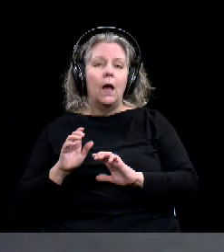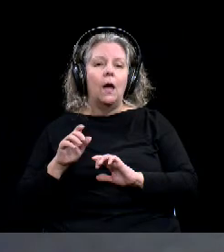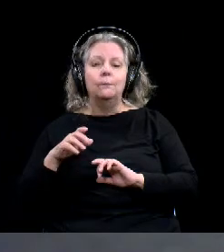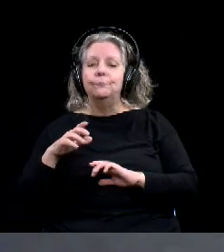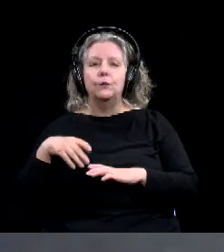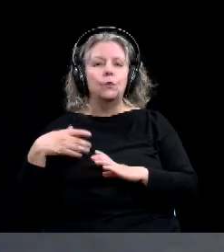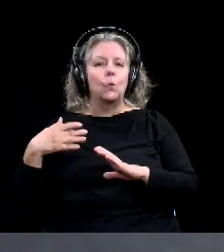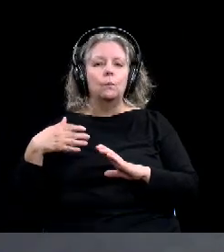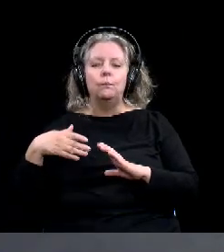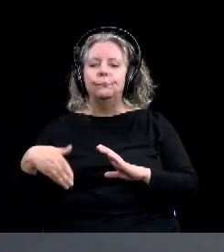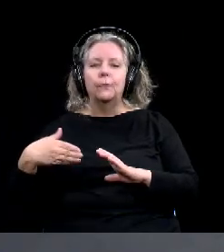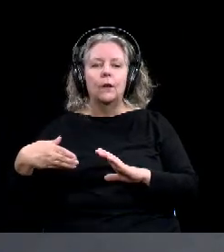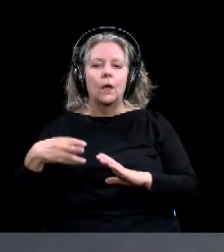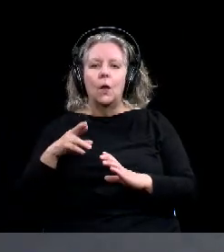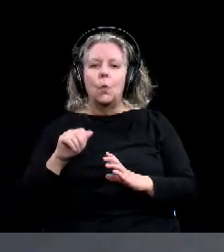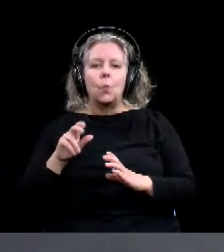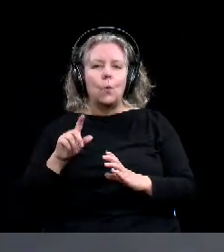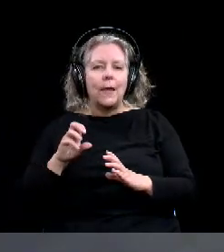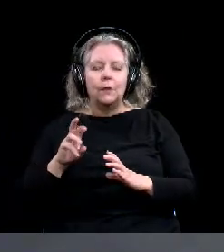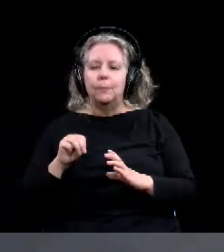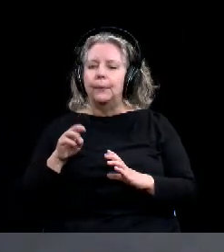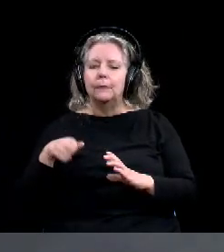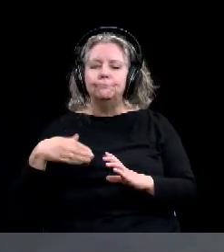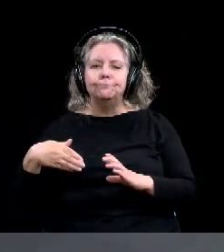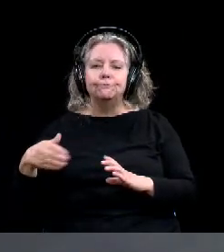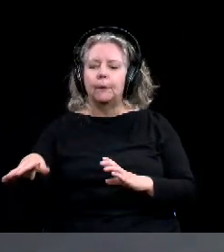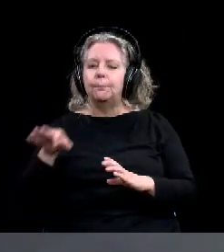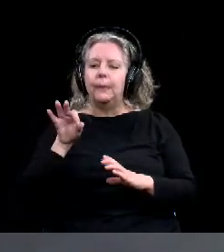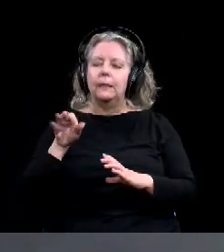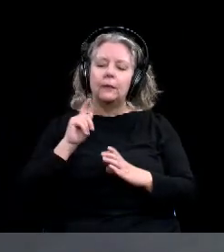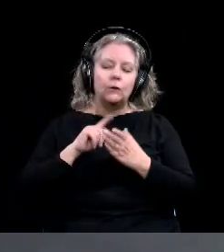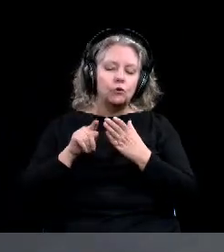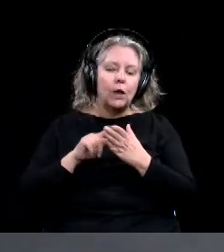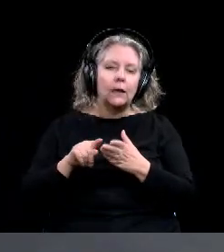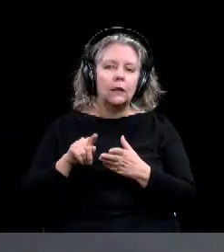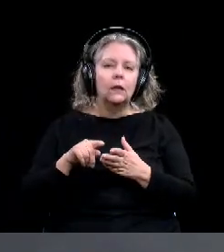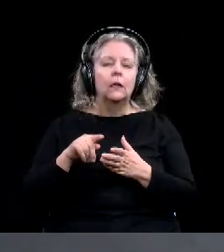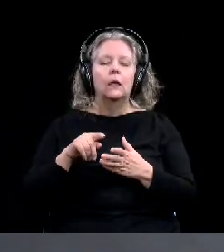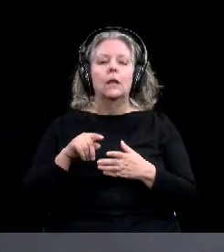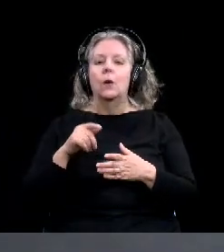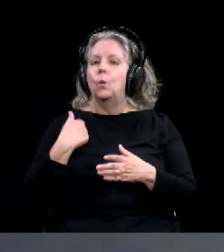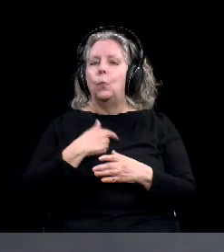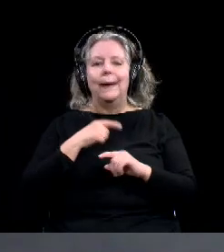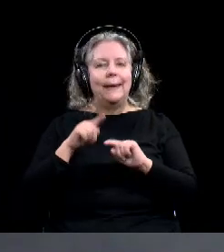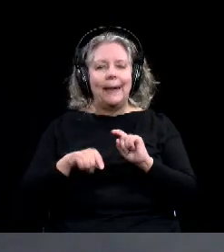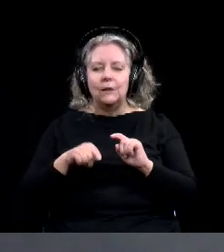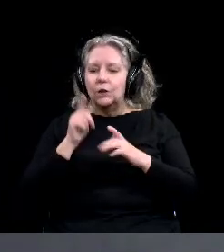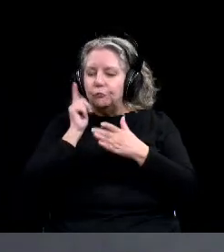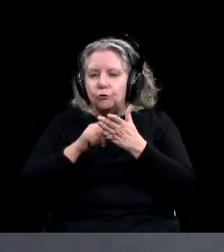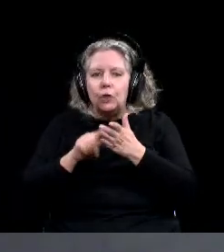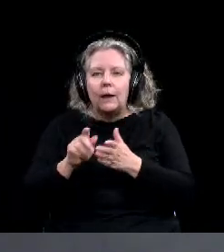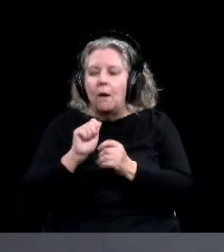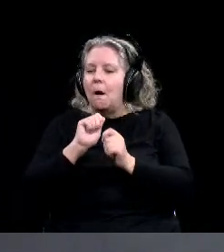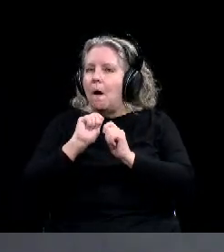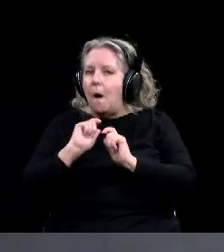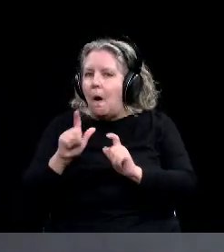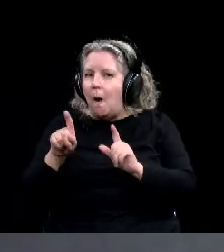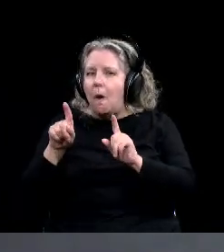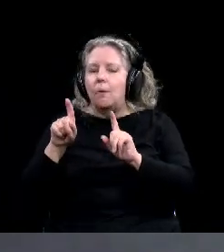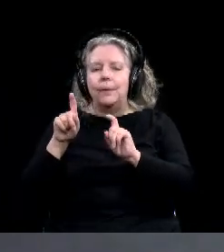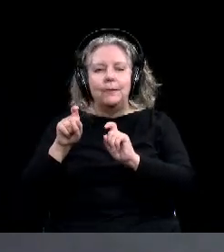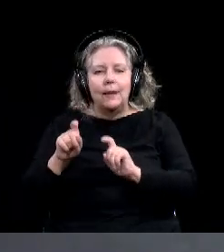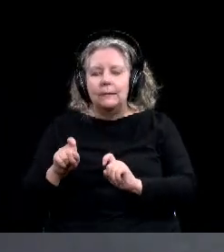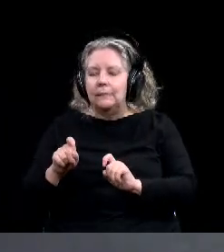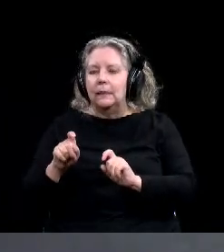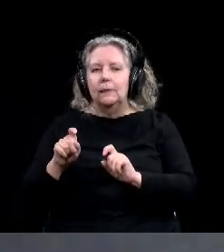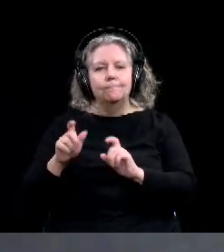Waco to sample that. We cannot test everybody, and it's not practically possible to get that kind of genetic testing available